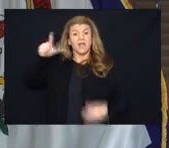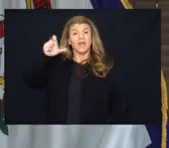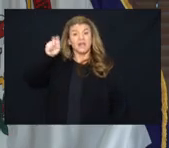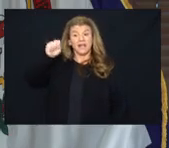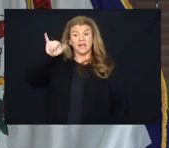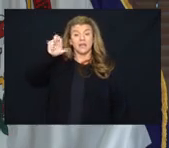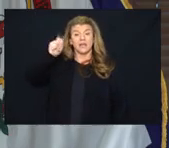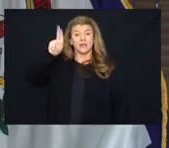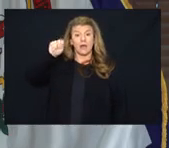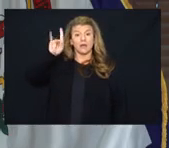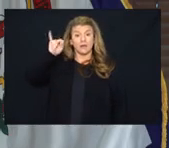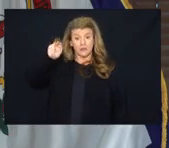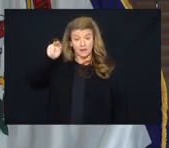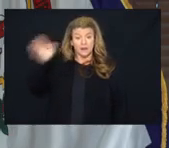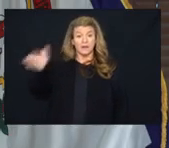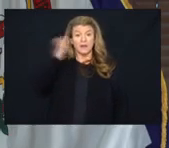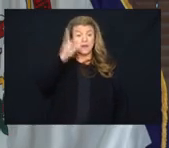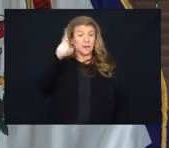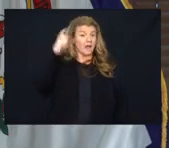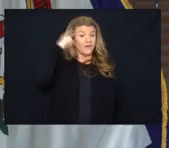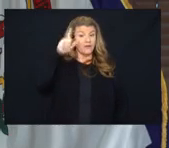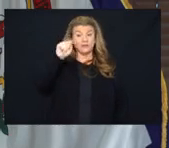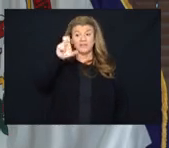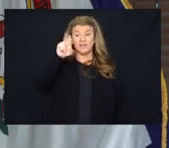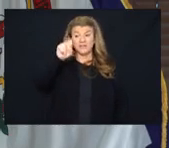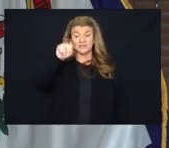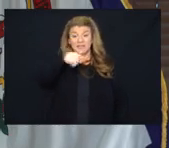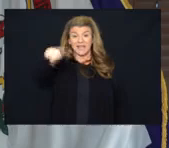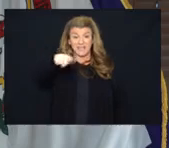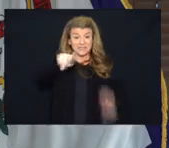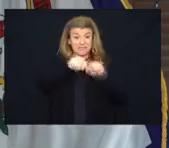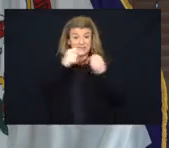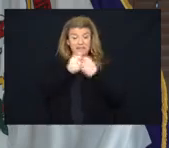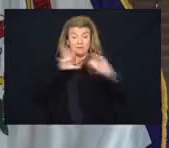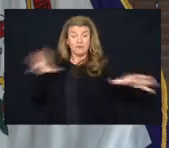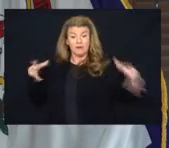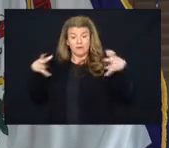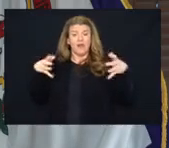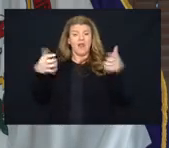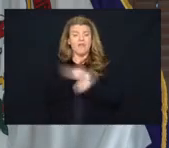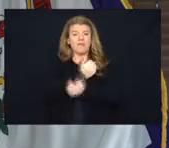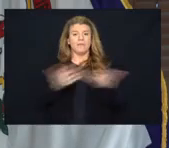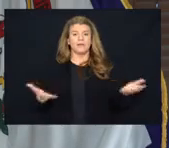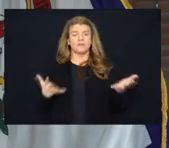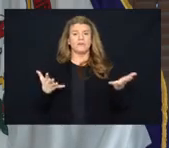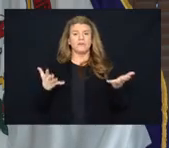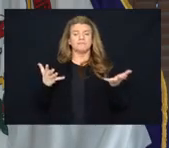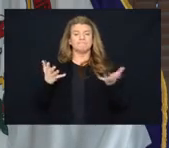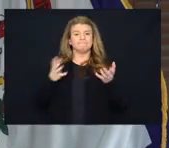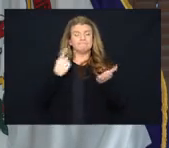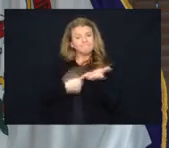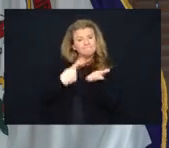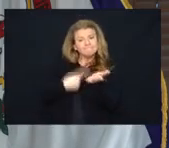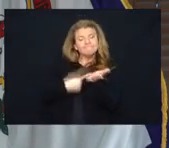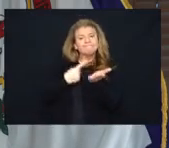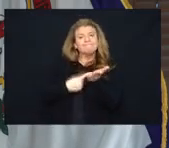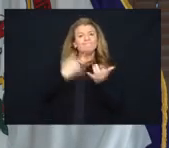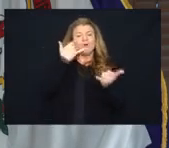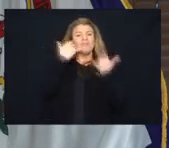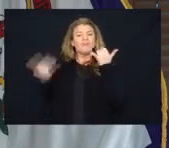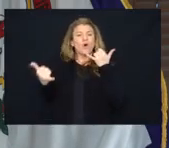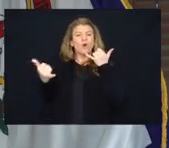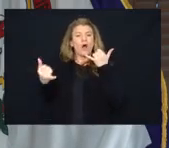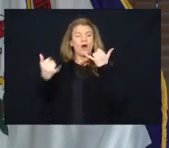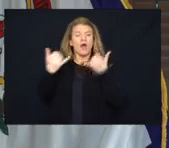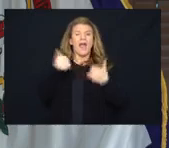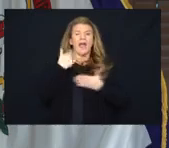Youngkin and the governor of Tennessee and everything, all of our folks and everything are going to be on the phone with them, and maybe we can come up with